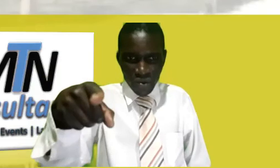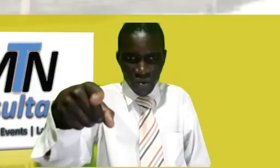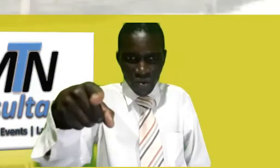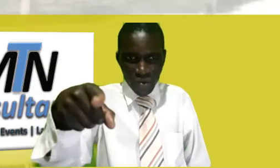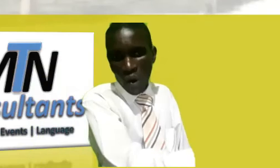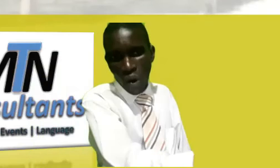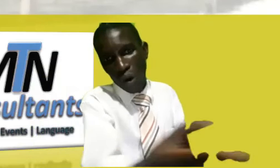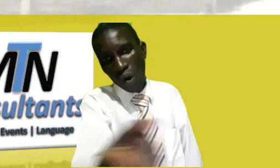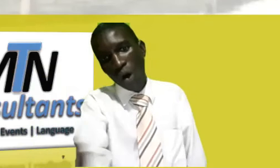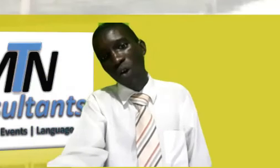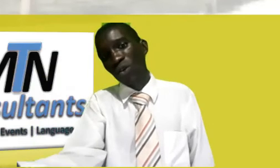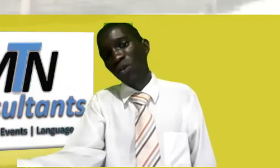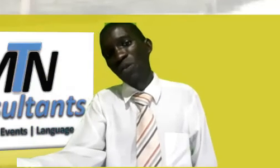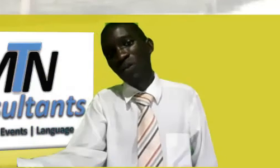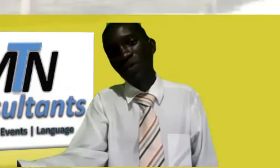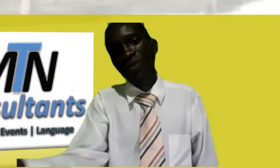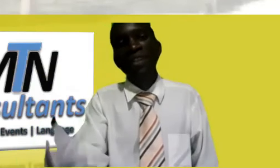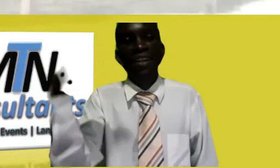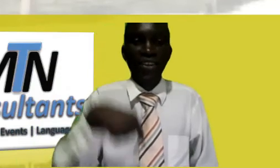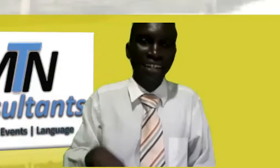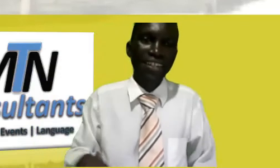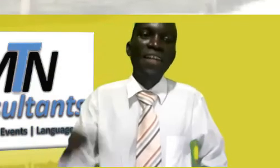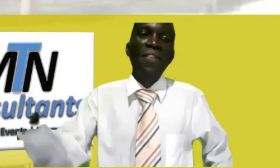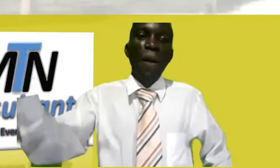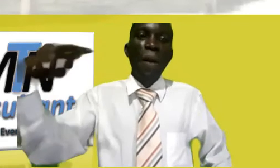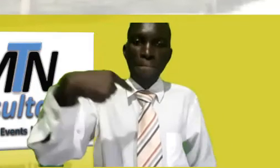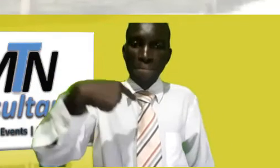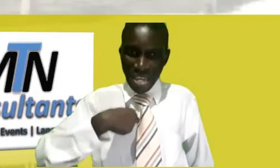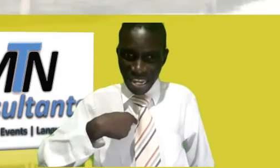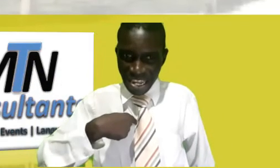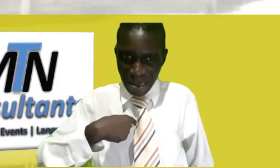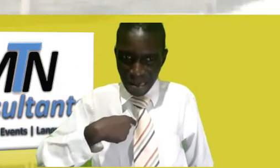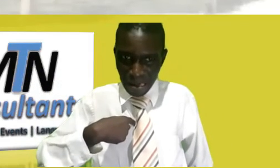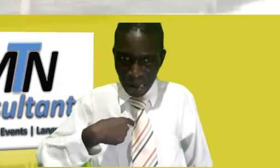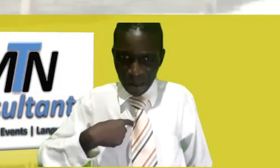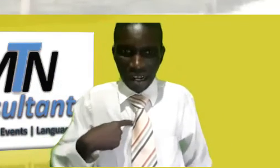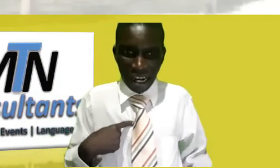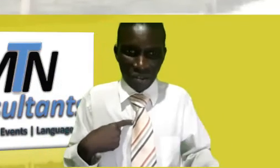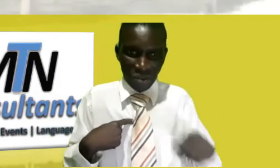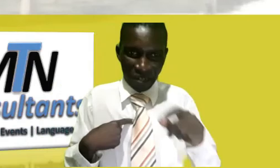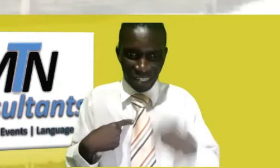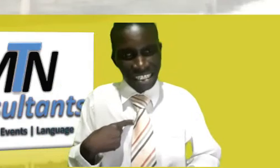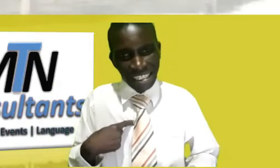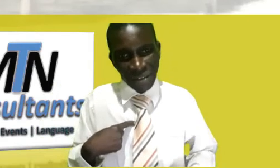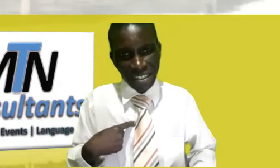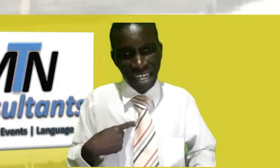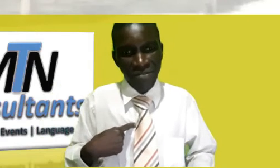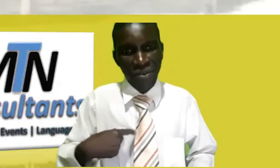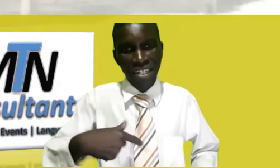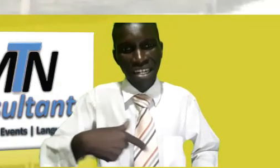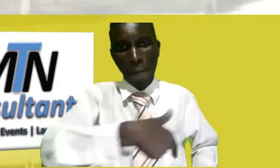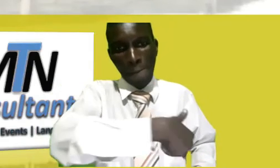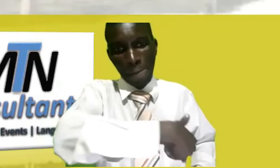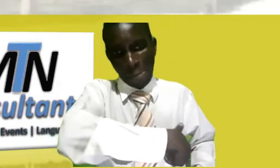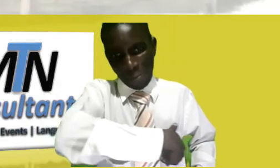you, all. Right? Me, we have learned now the sign